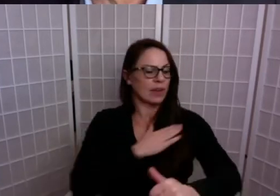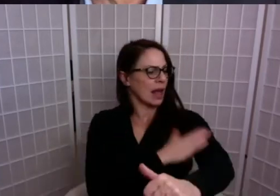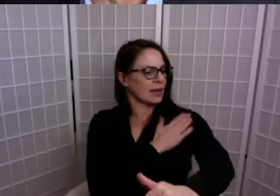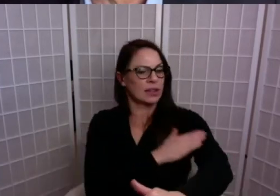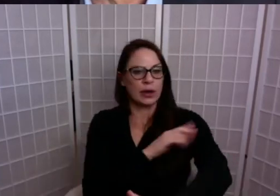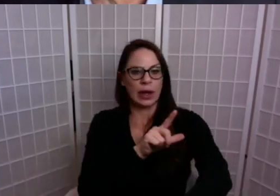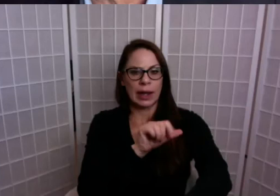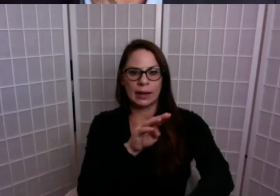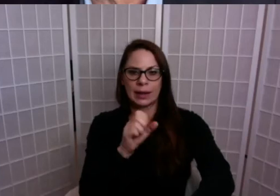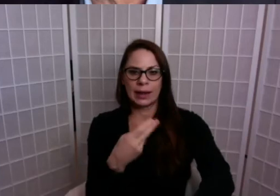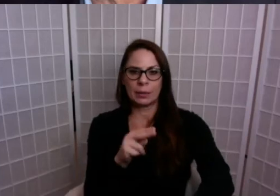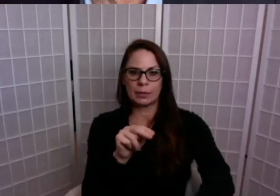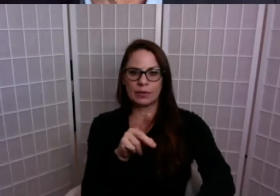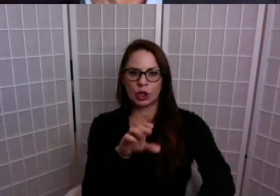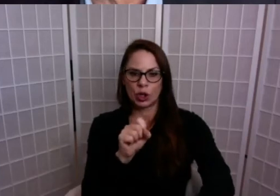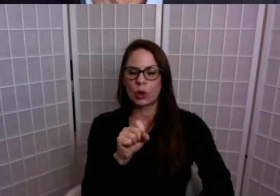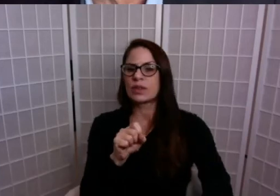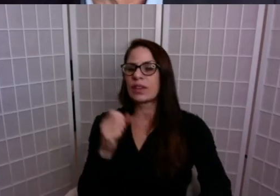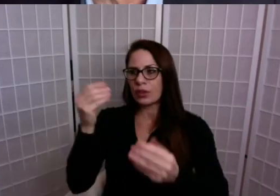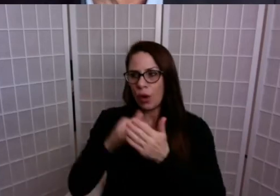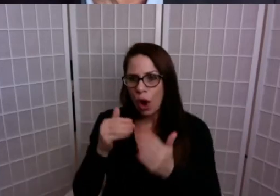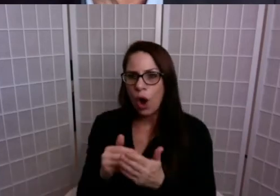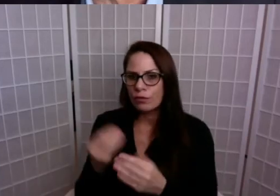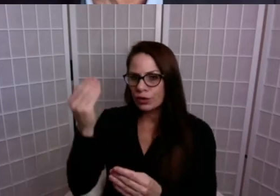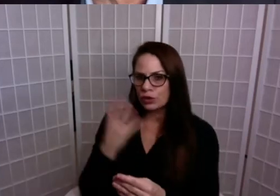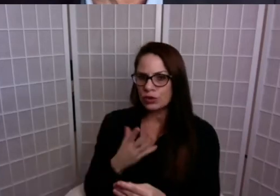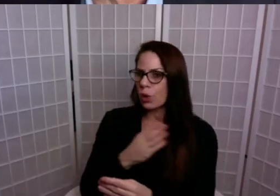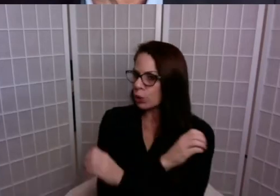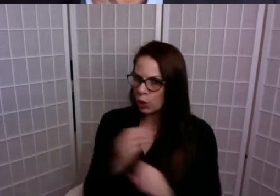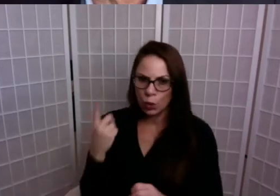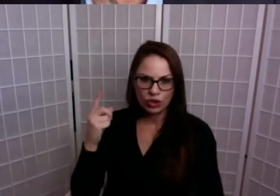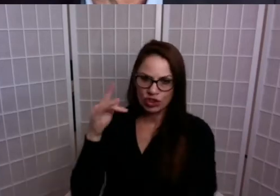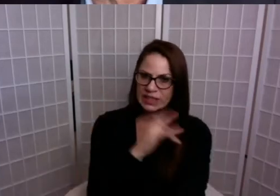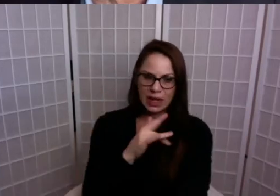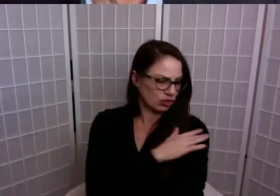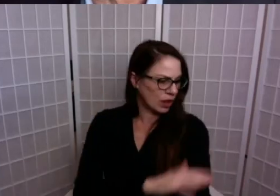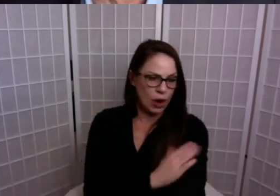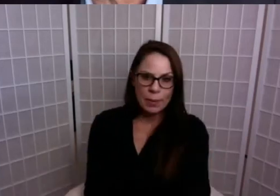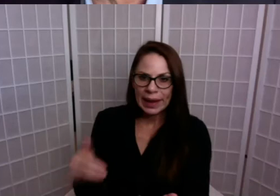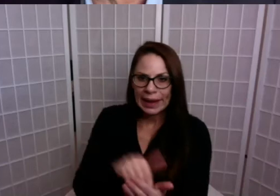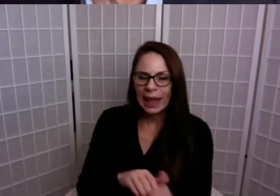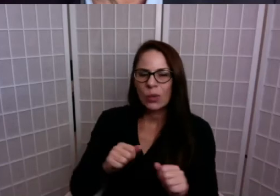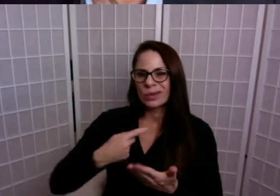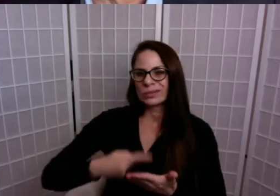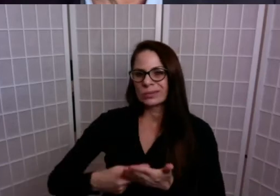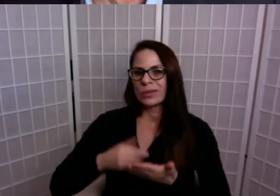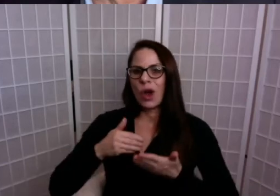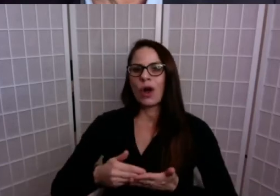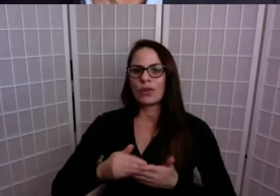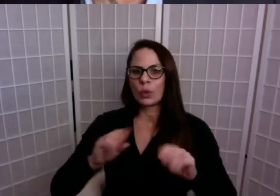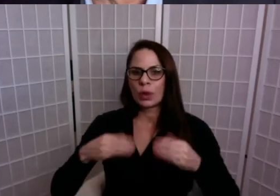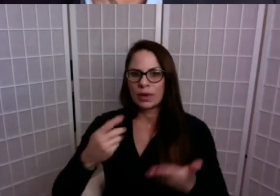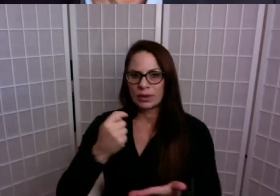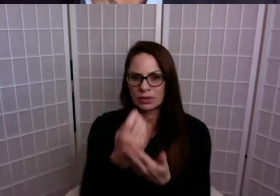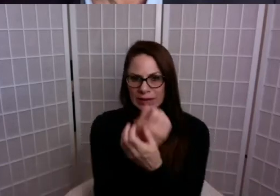told that nobody should ever touch that arm again. That's a whole nother discussion, but often we can do treatment safely in those arms that have